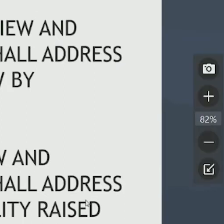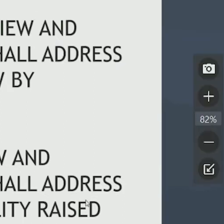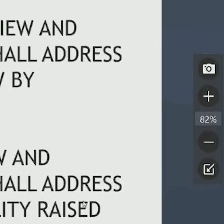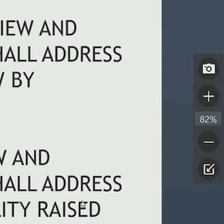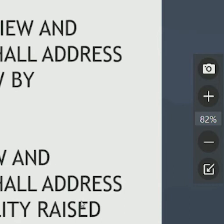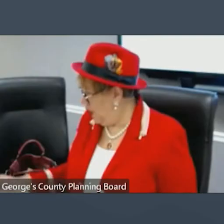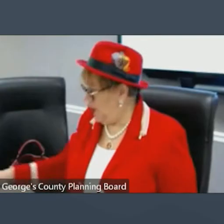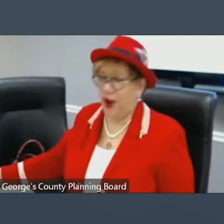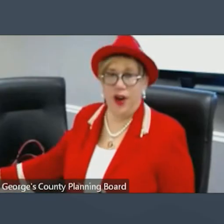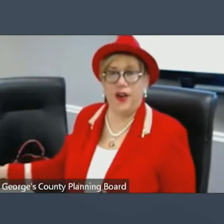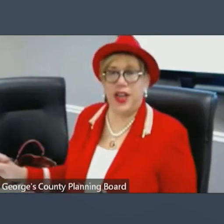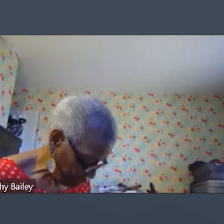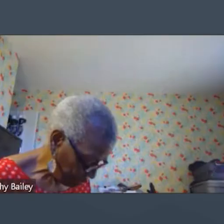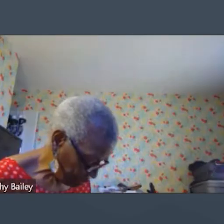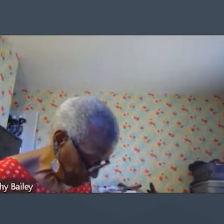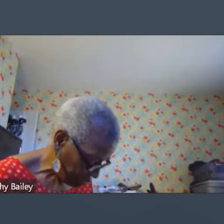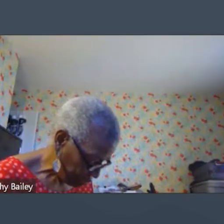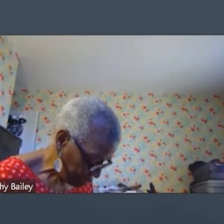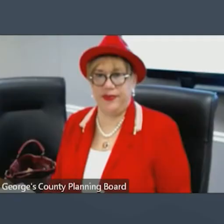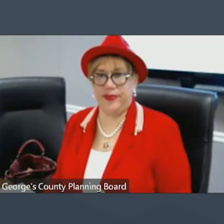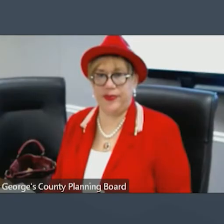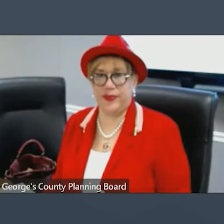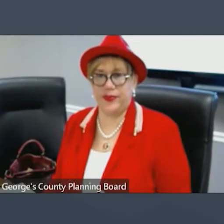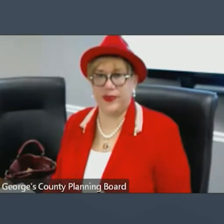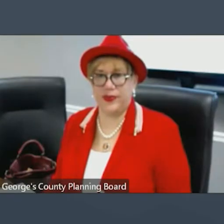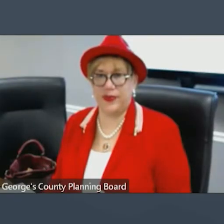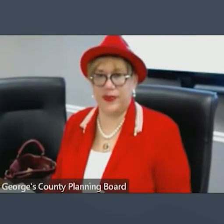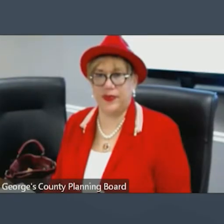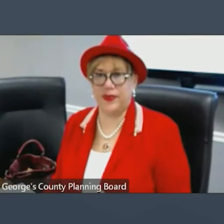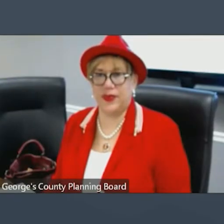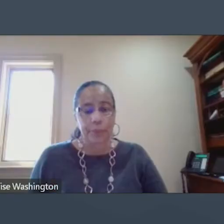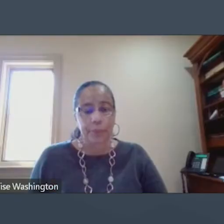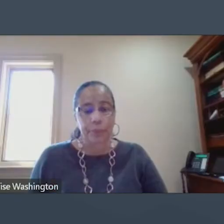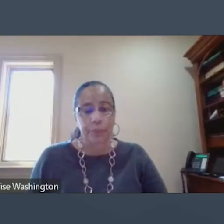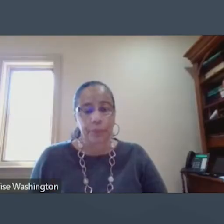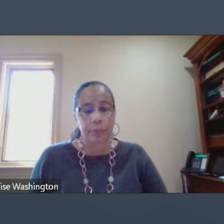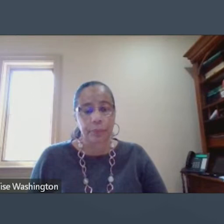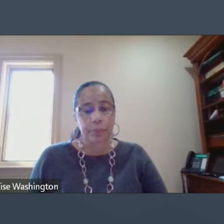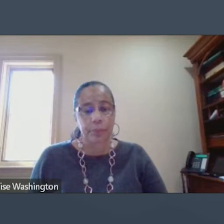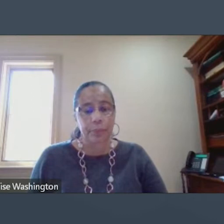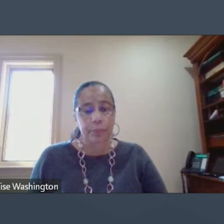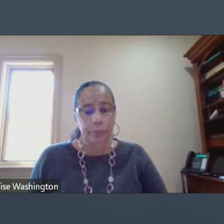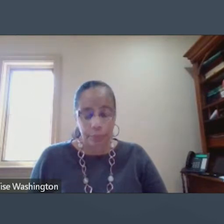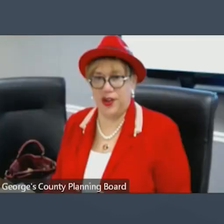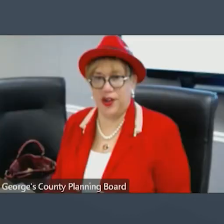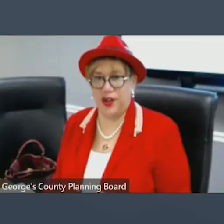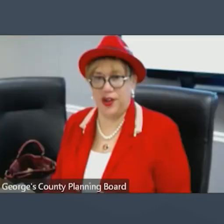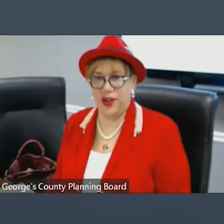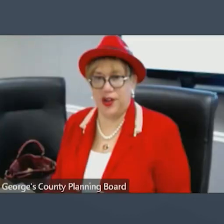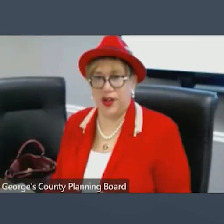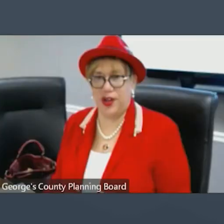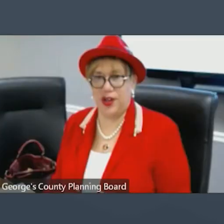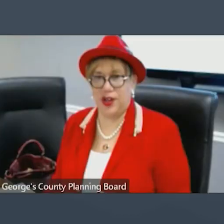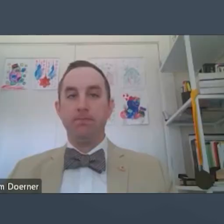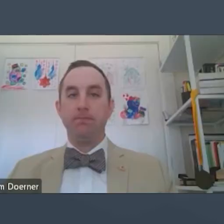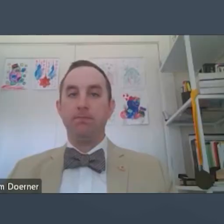questions. Thank you. Okay. Commissioner Washington. No questions. Thank you. Commissioner Dorner. No